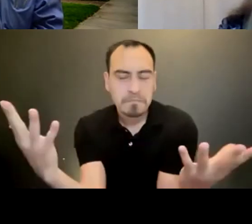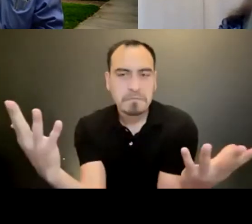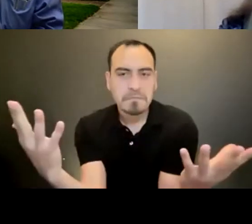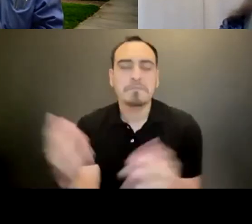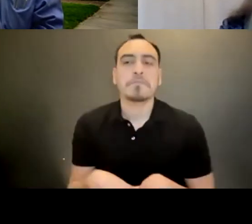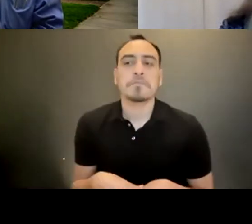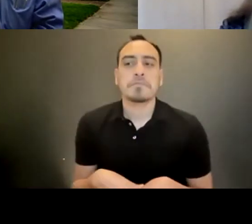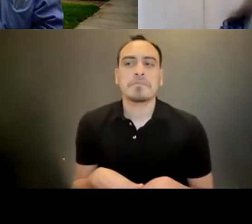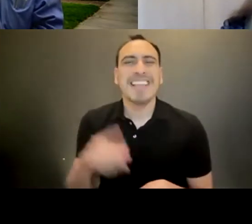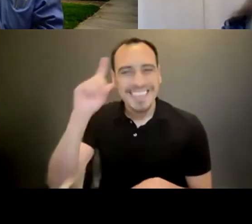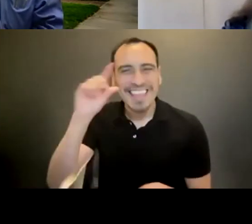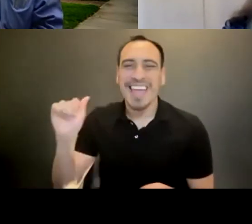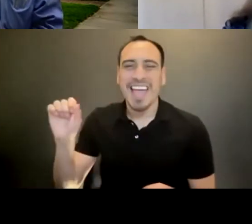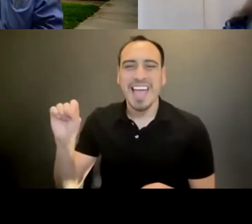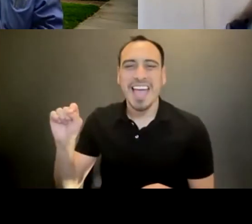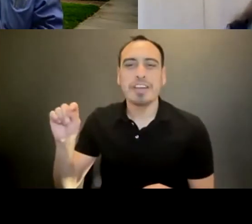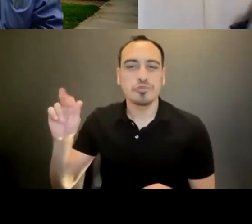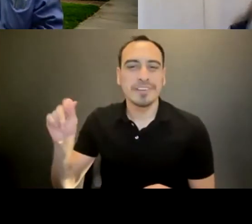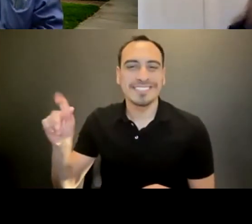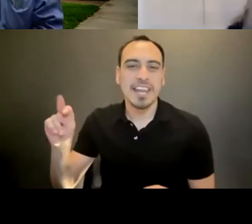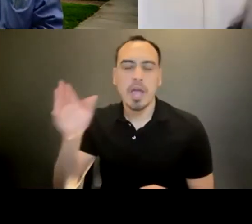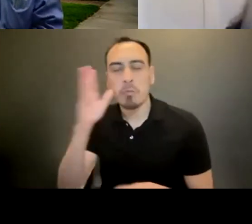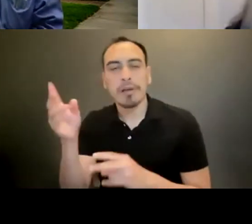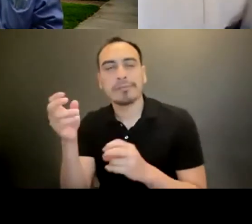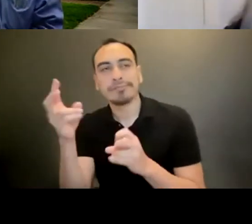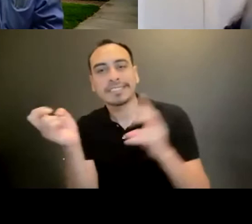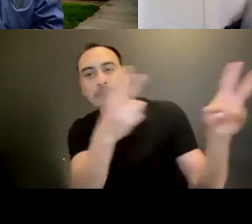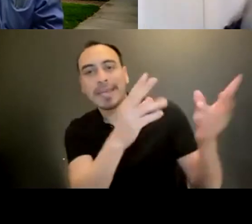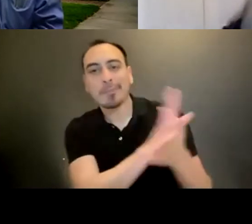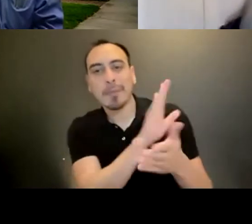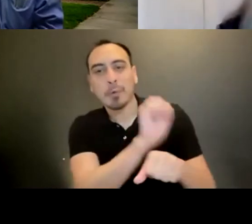probably submitting it to the FDA within the next 2 or 3 weeks.